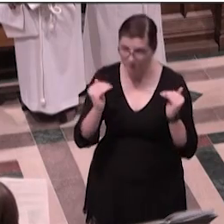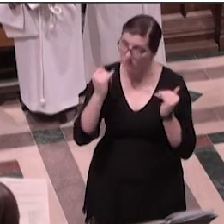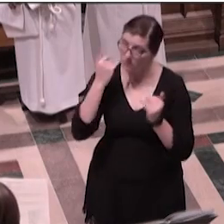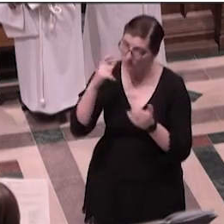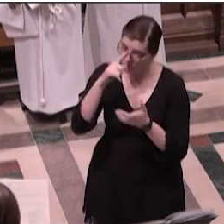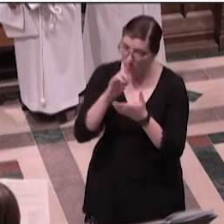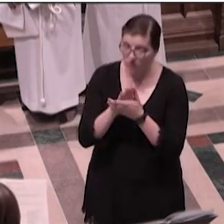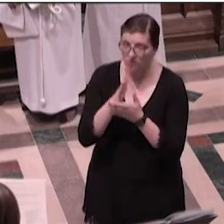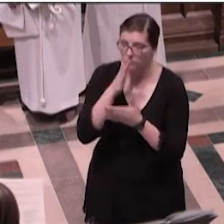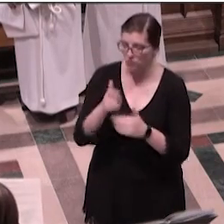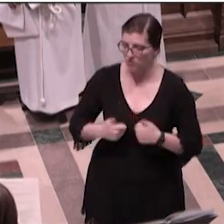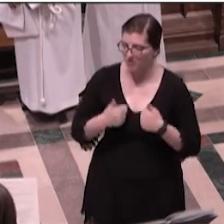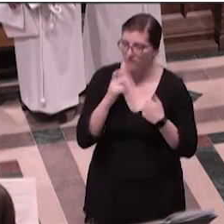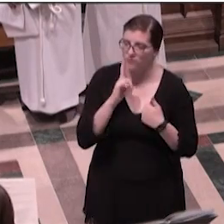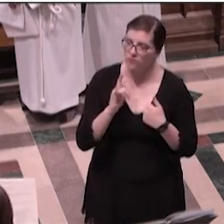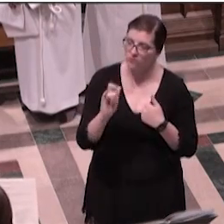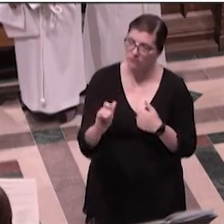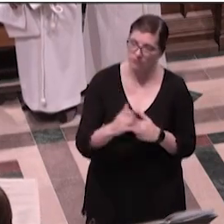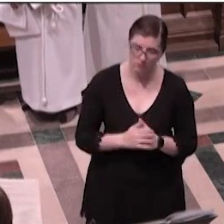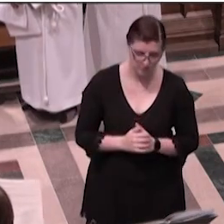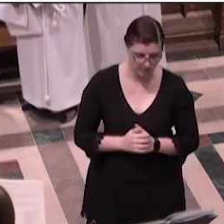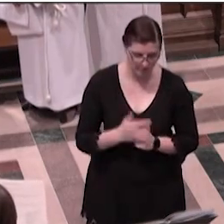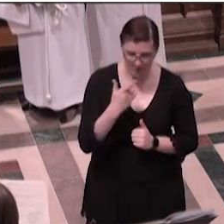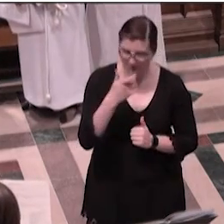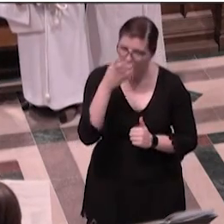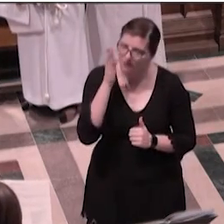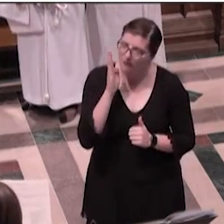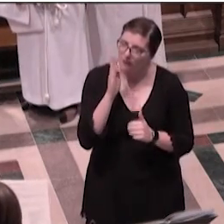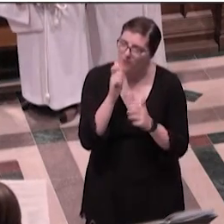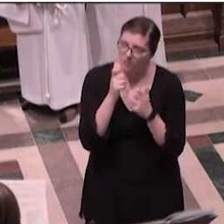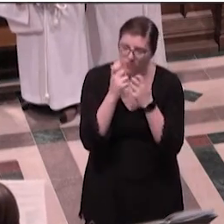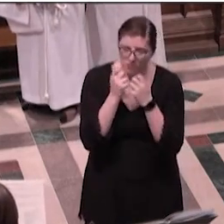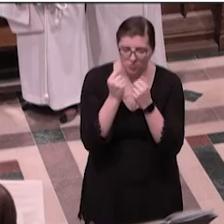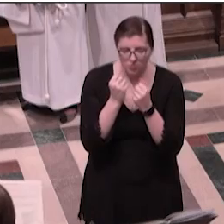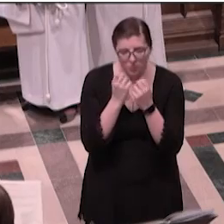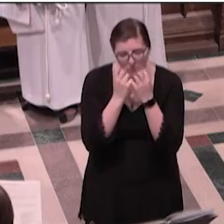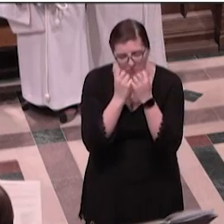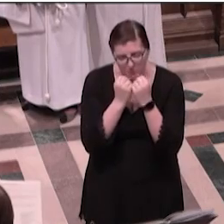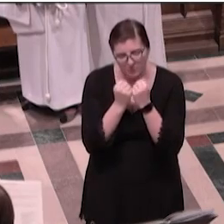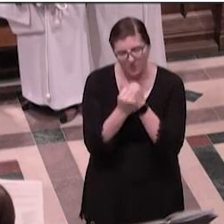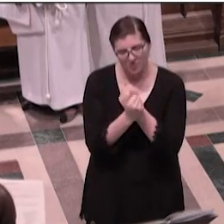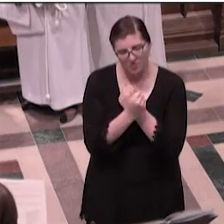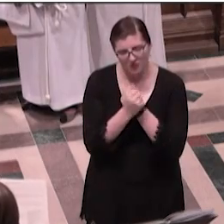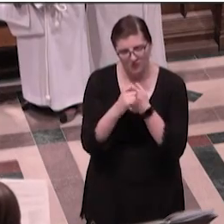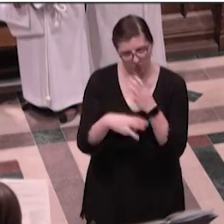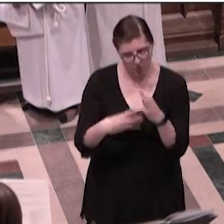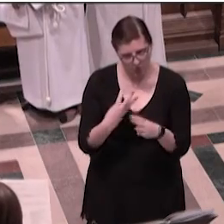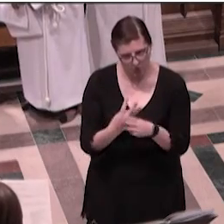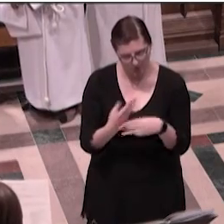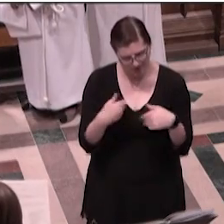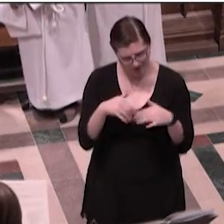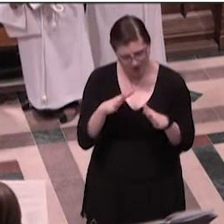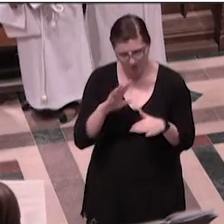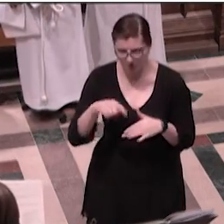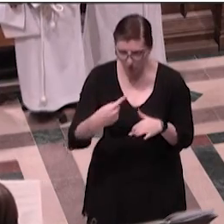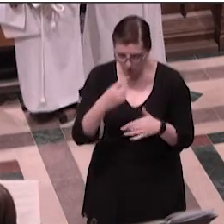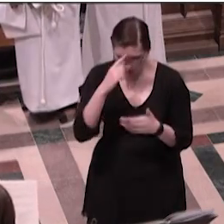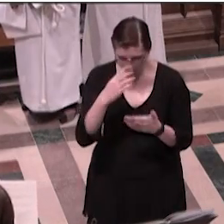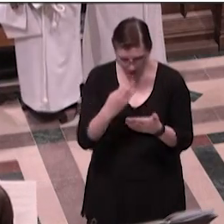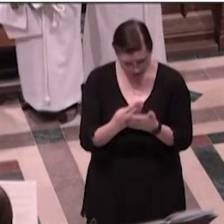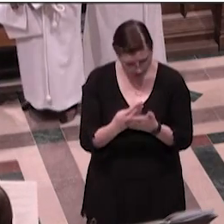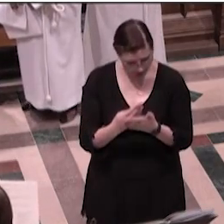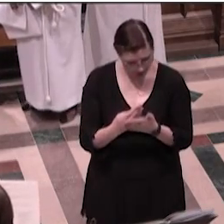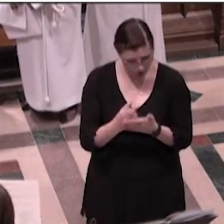life. For God so loved the world that he gave his only Son, so that everyone who believes in him may